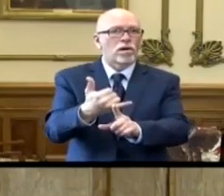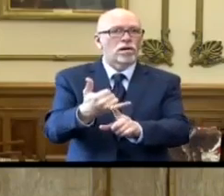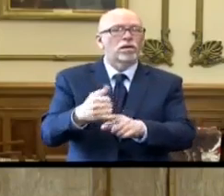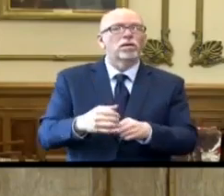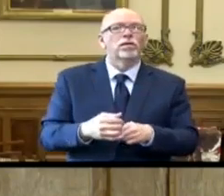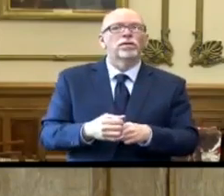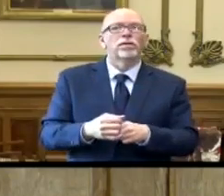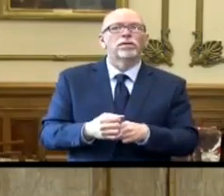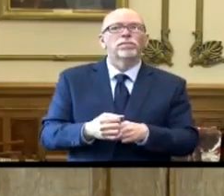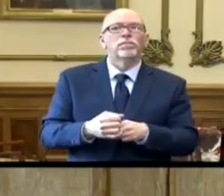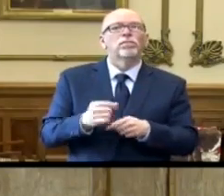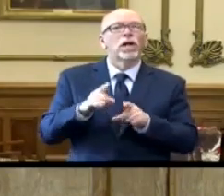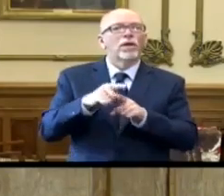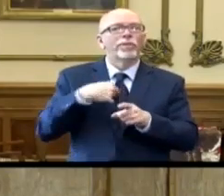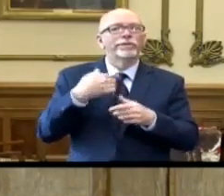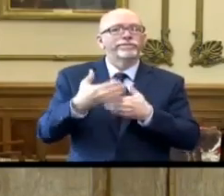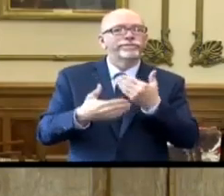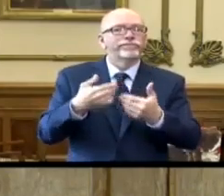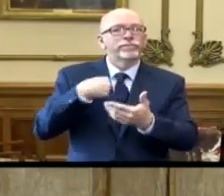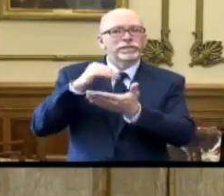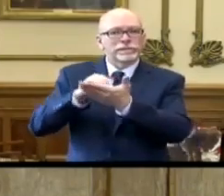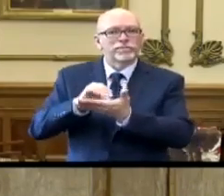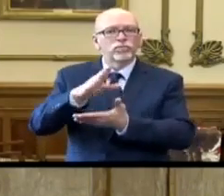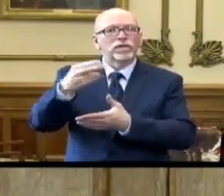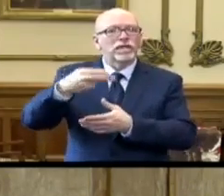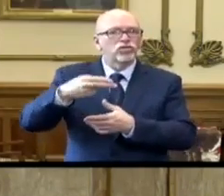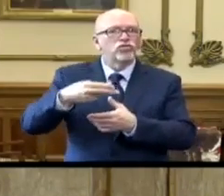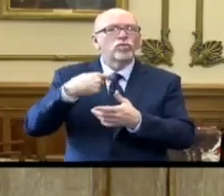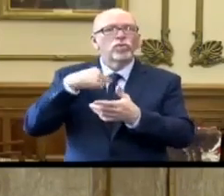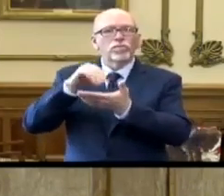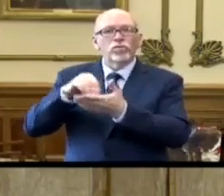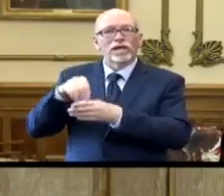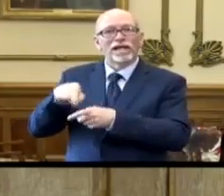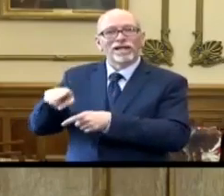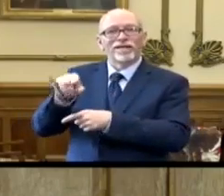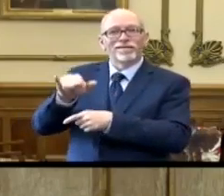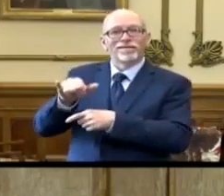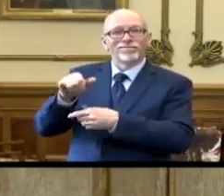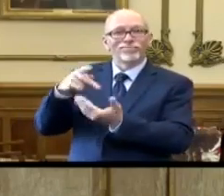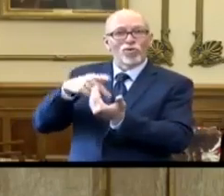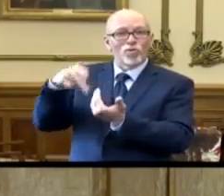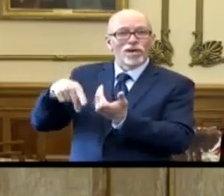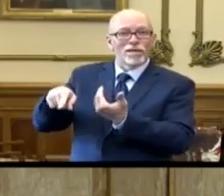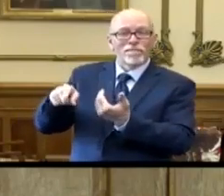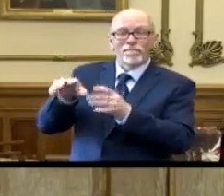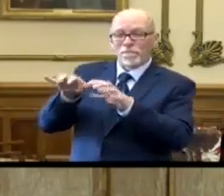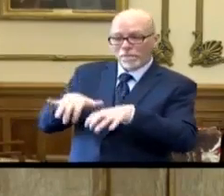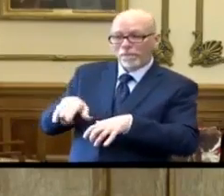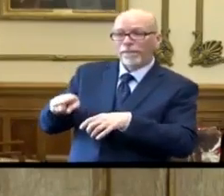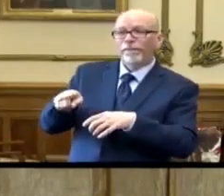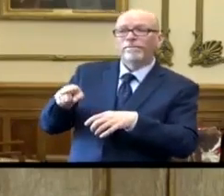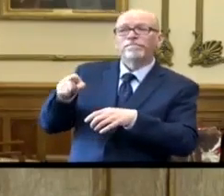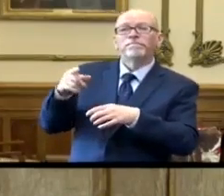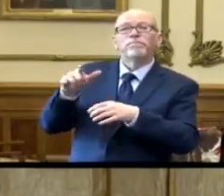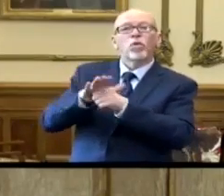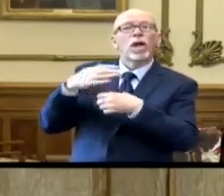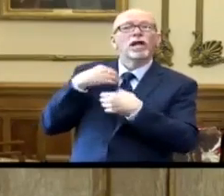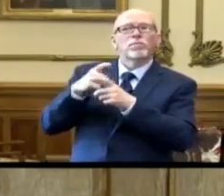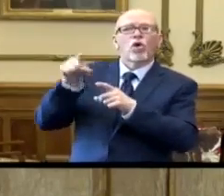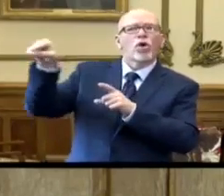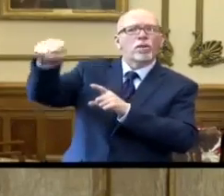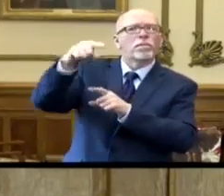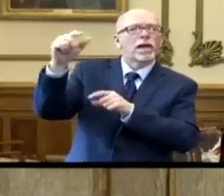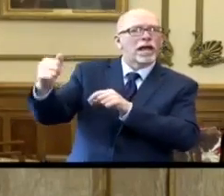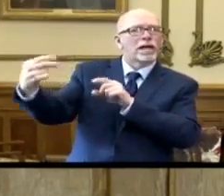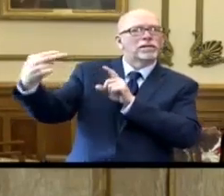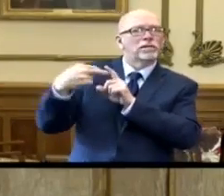individual. And then as we do that history and we put all that into the Microsoft platform, once again, our local health departments have access